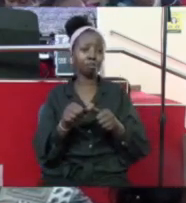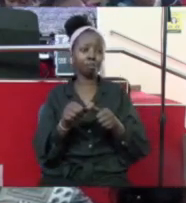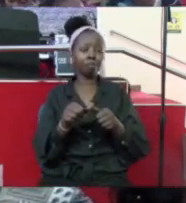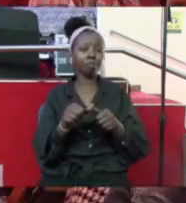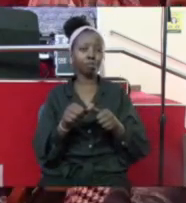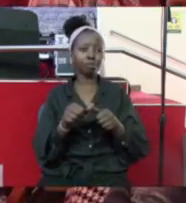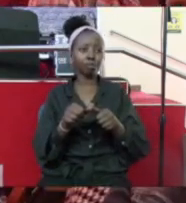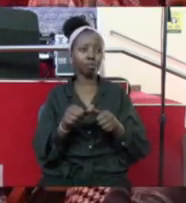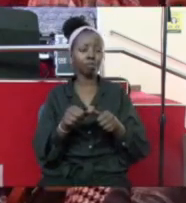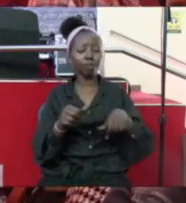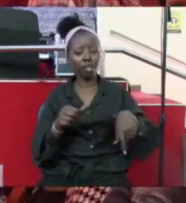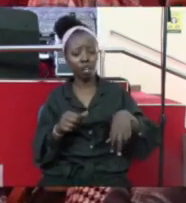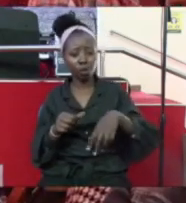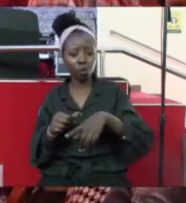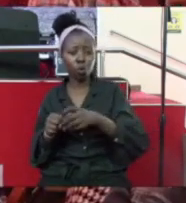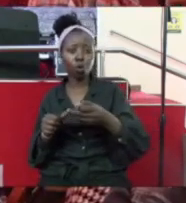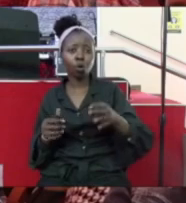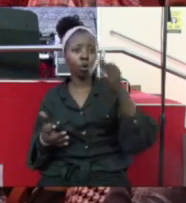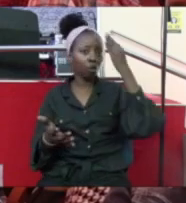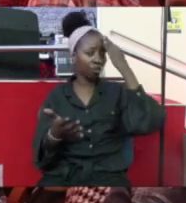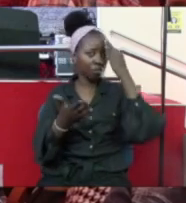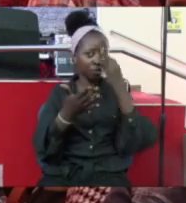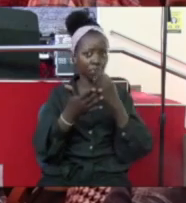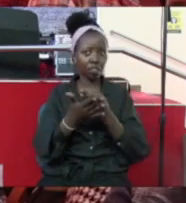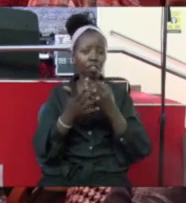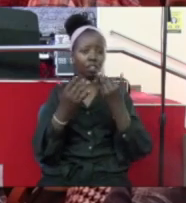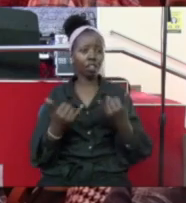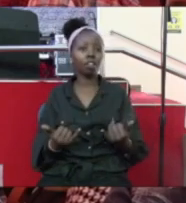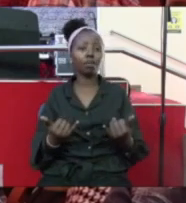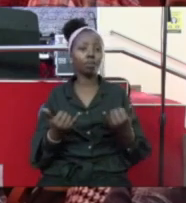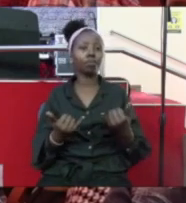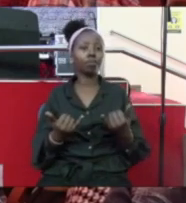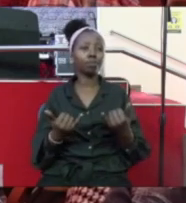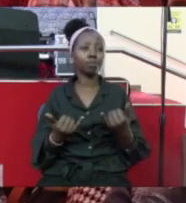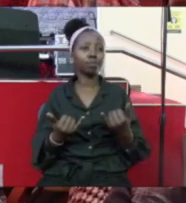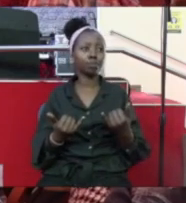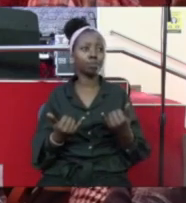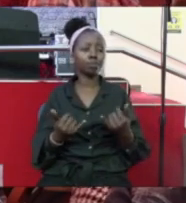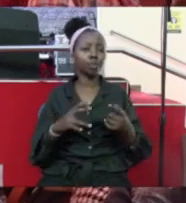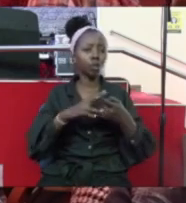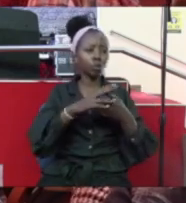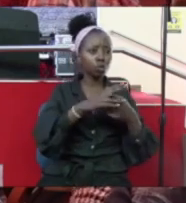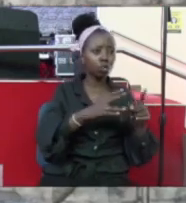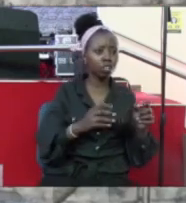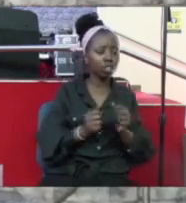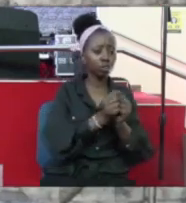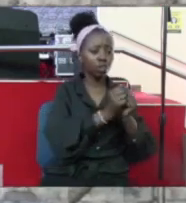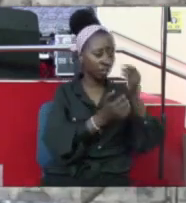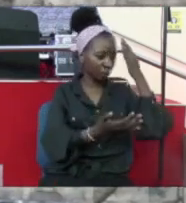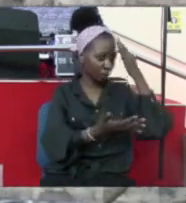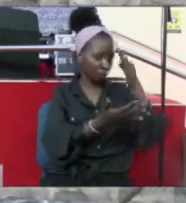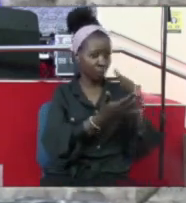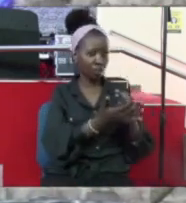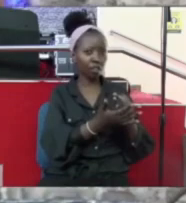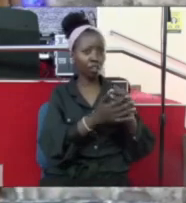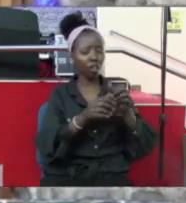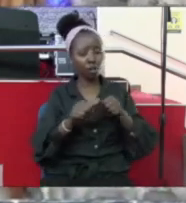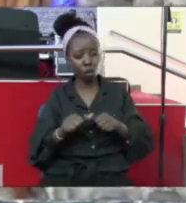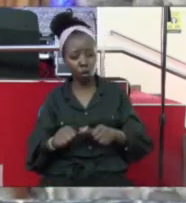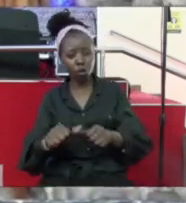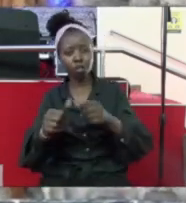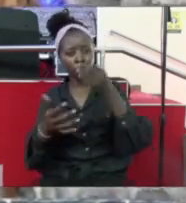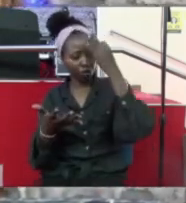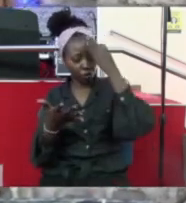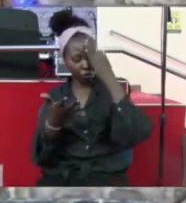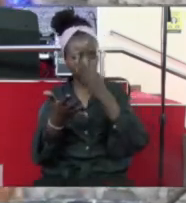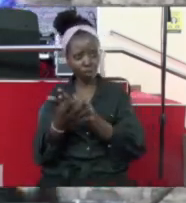we are in a walk of faith. Kumbuka tuko katika safari ya imani. We begin with faith. Huwa tunaanza kwa imani. Continue with faith. Tunaendelea